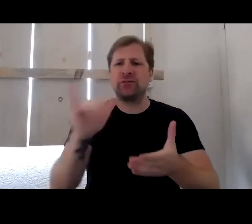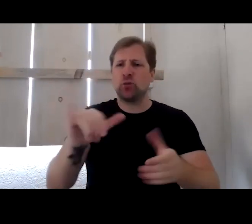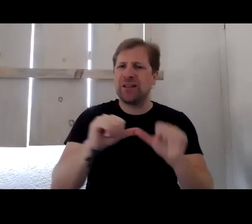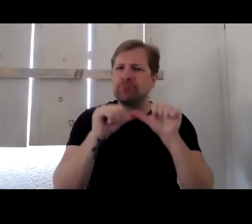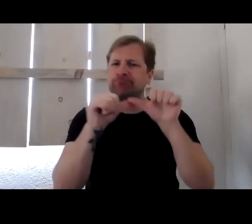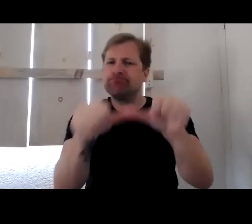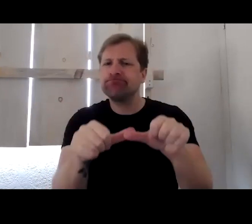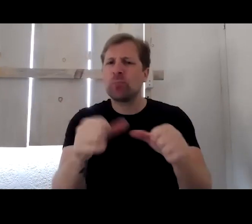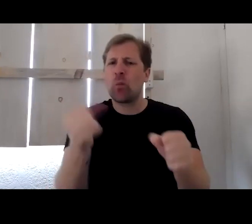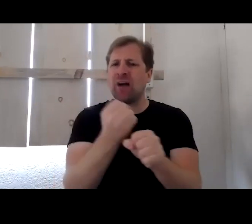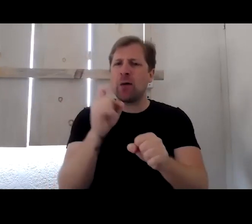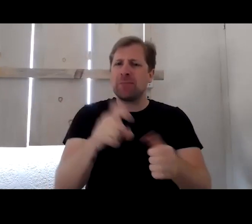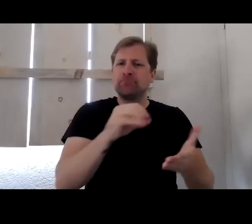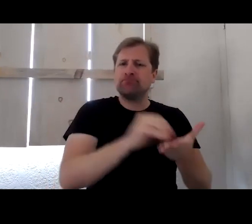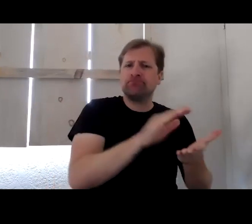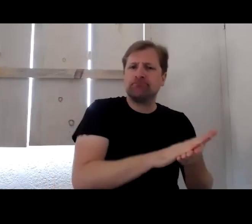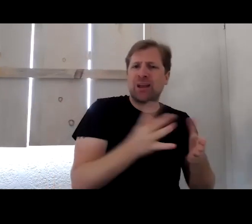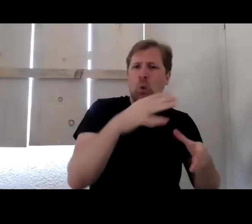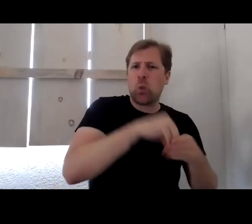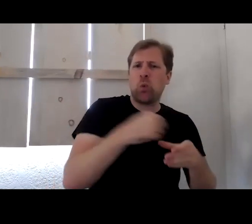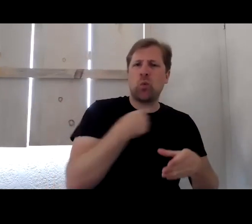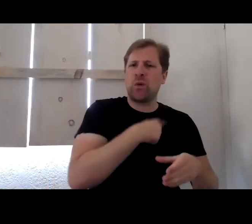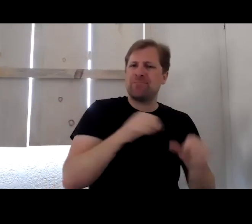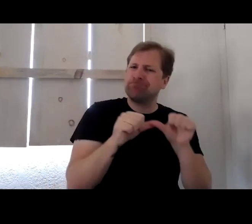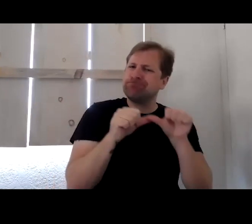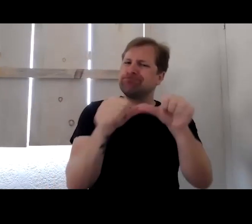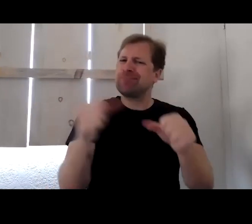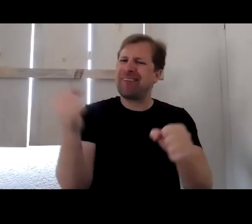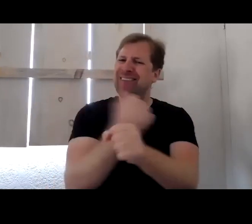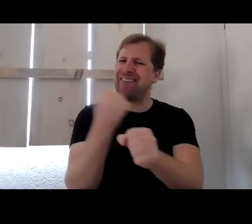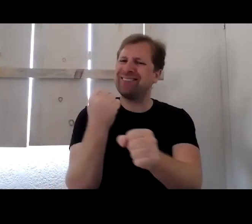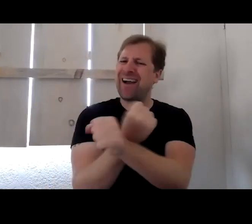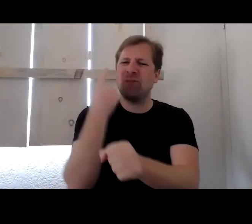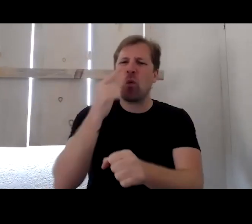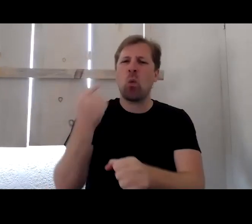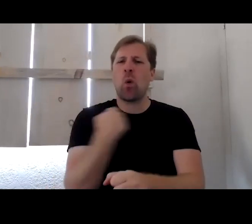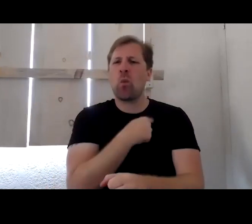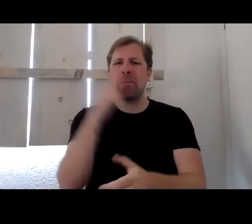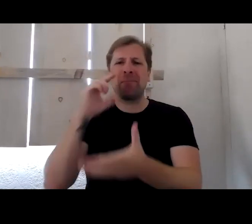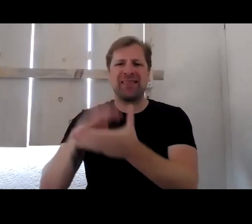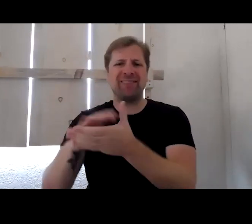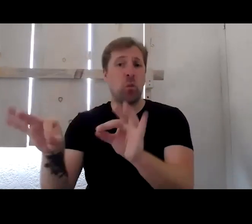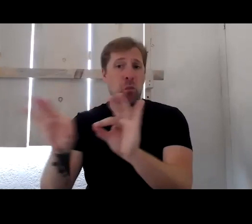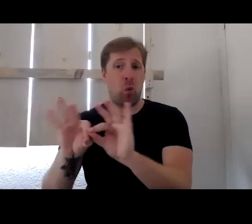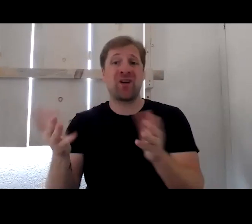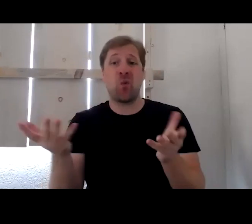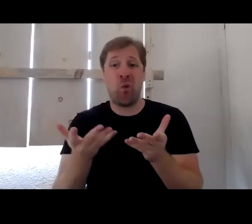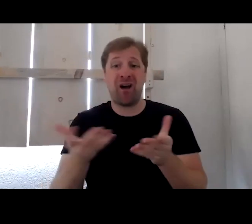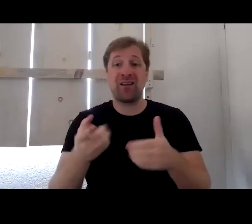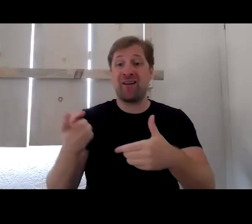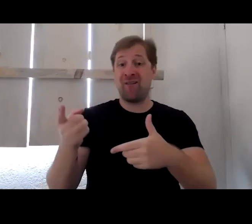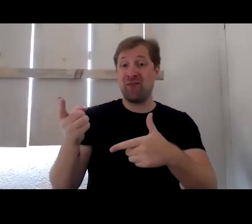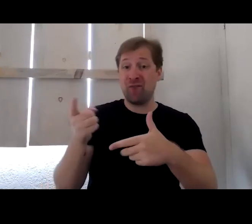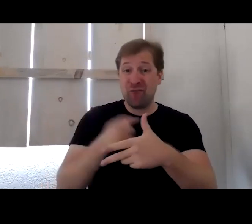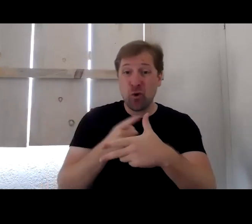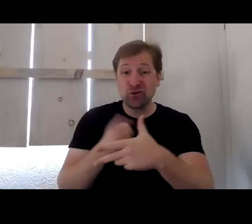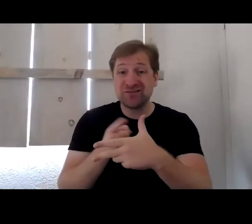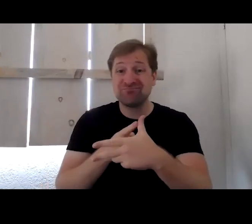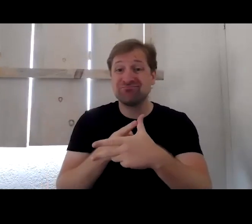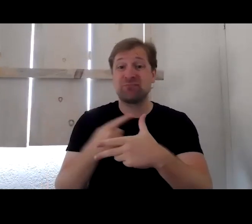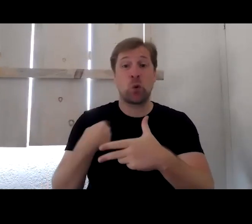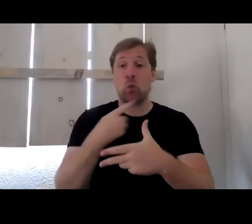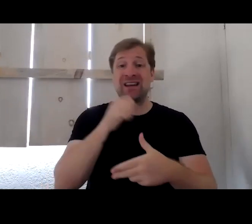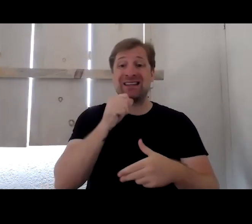in, but we stuck to what we believed were critical. And that is, one, we never